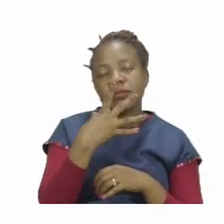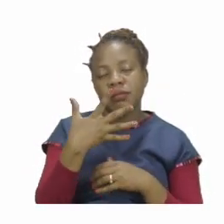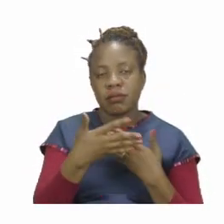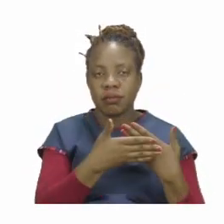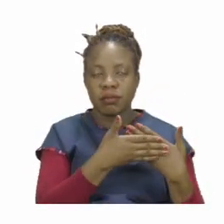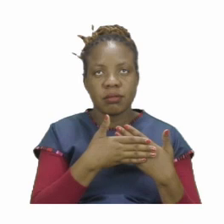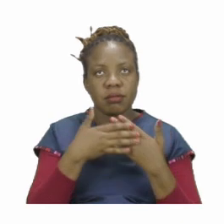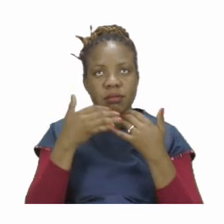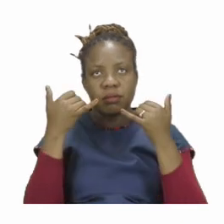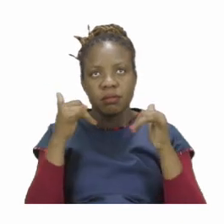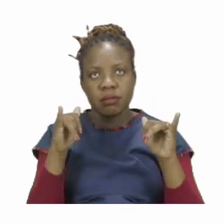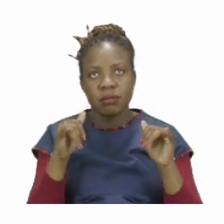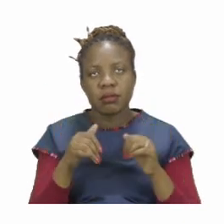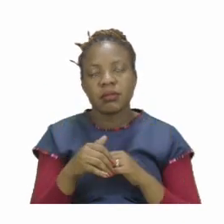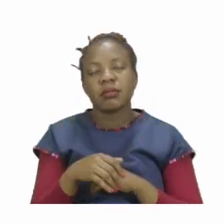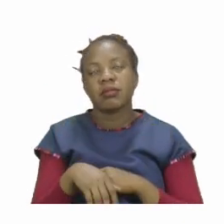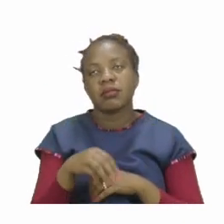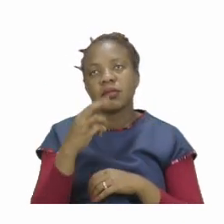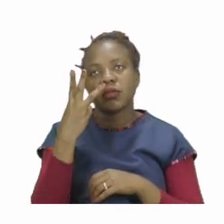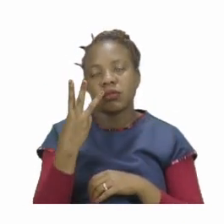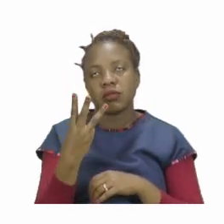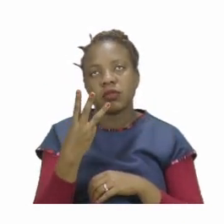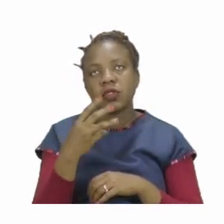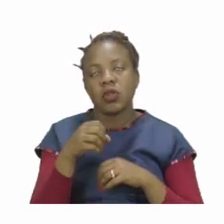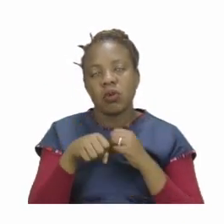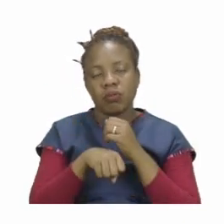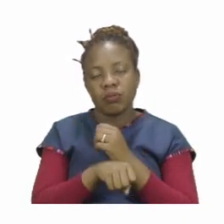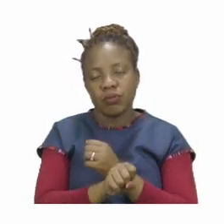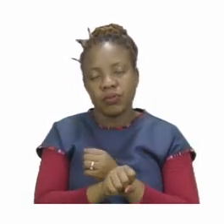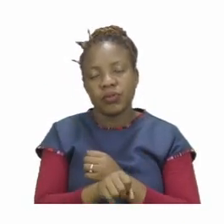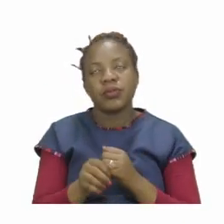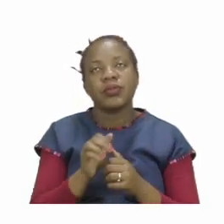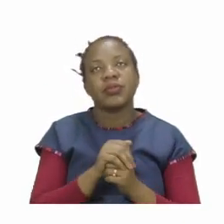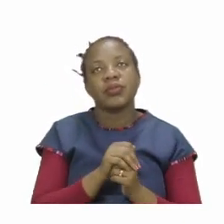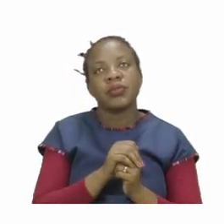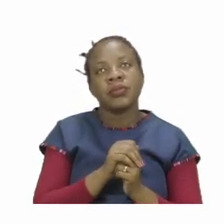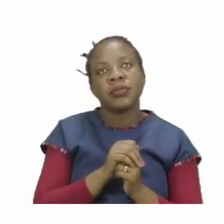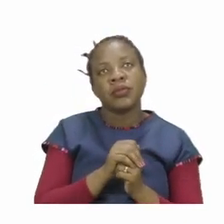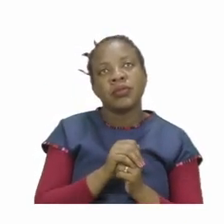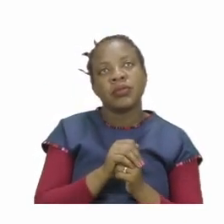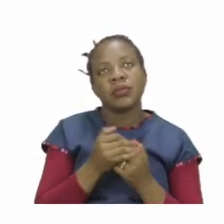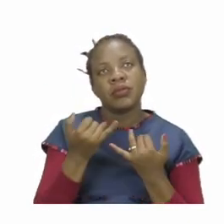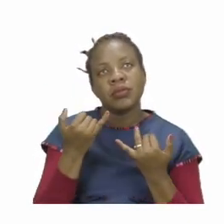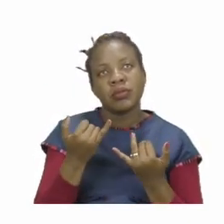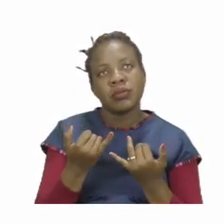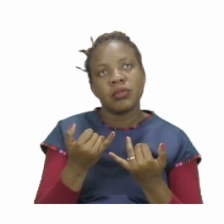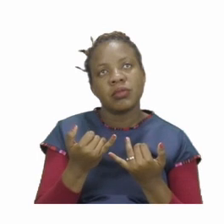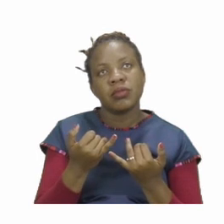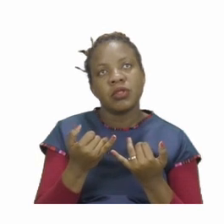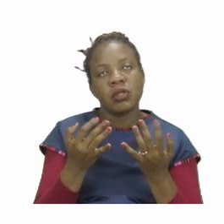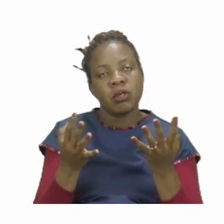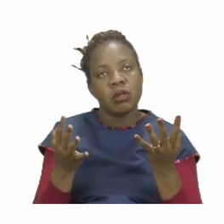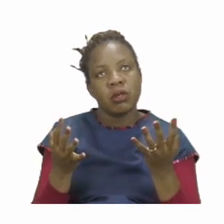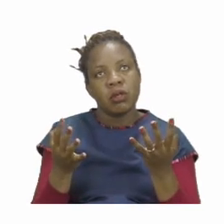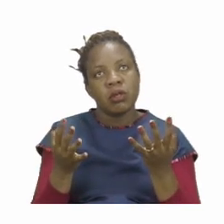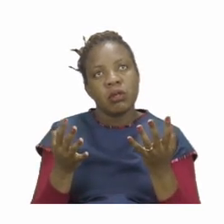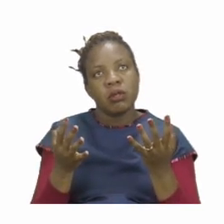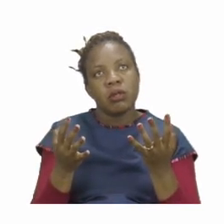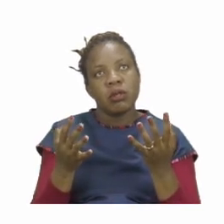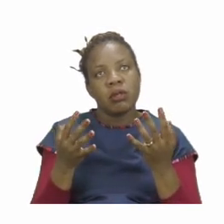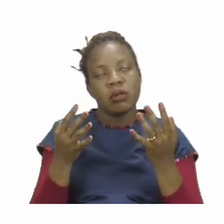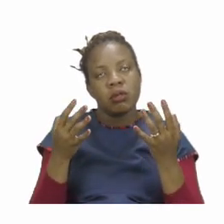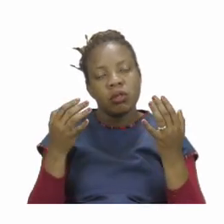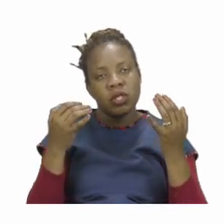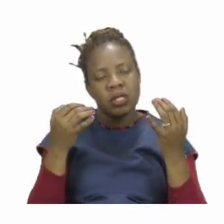and 3 bulls. Now we have to work out how many cattle are